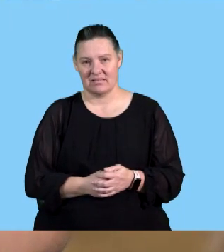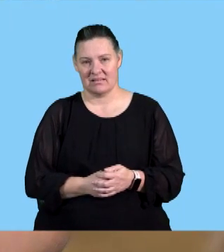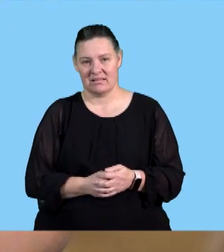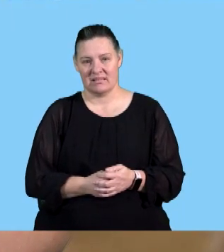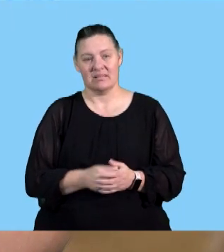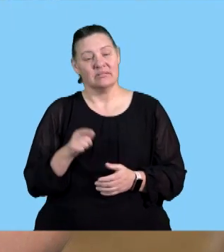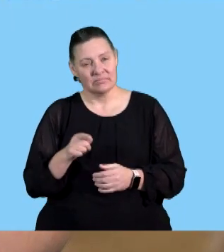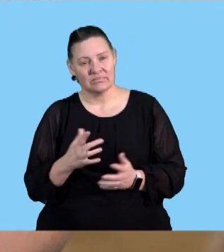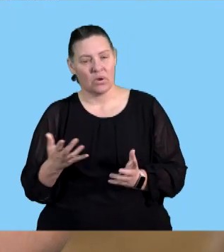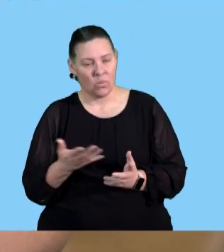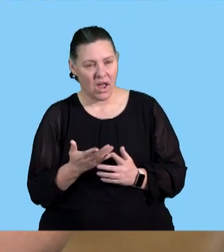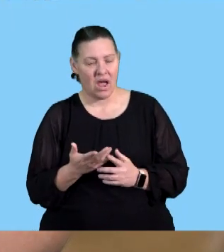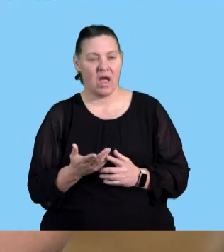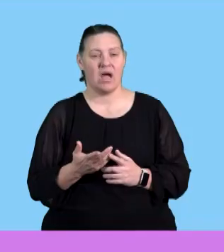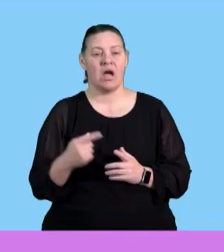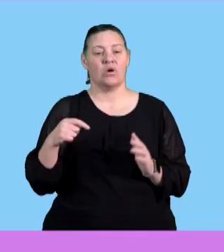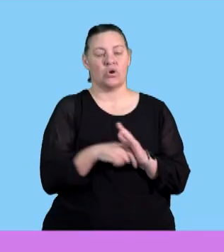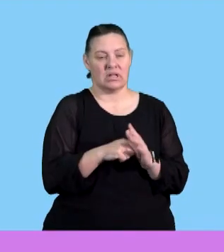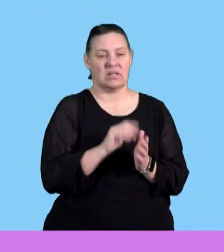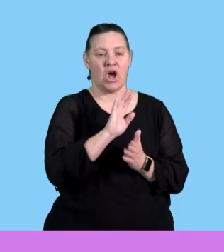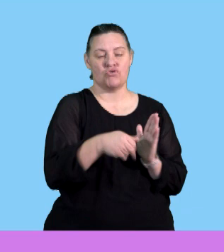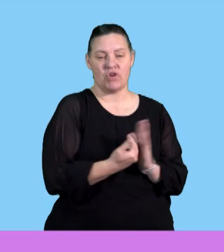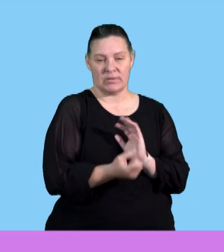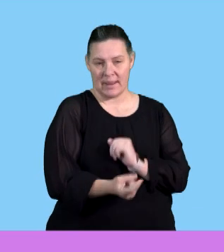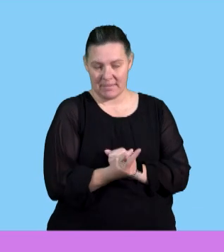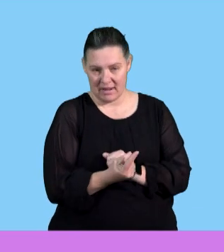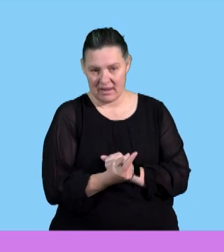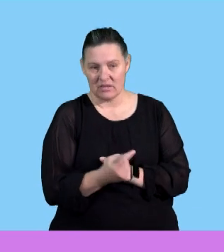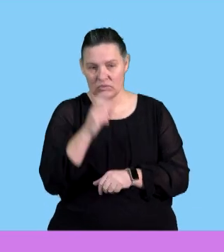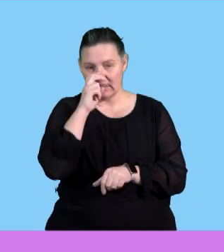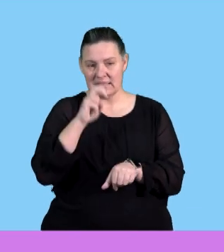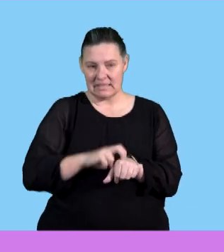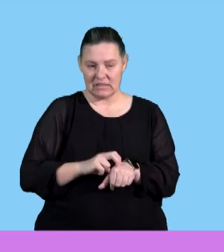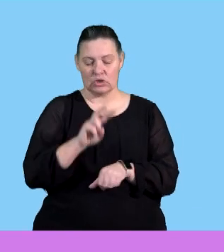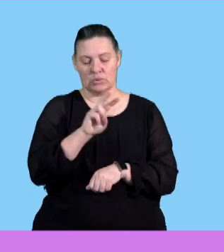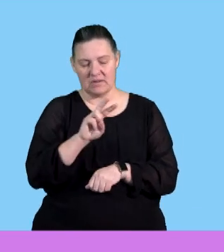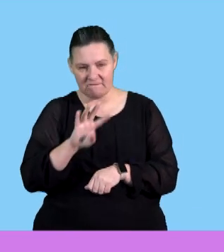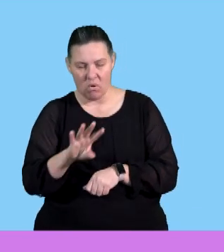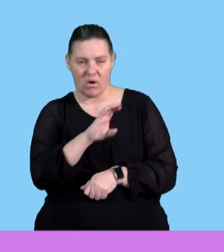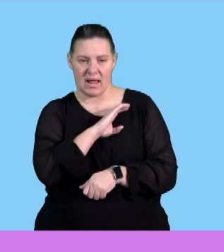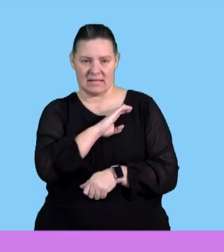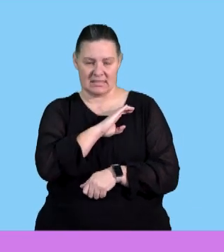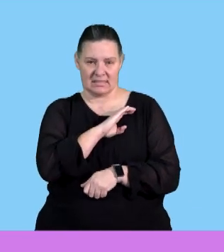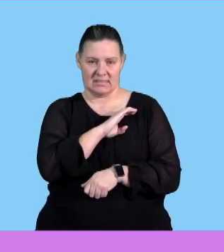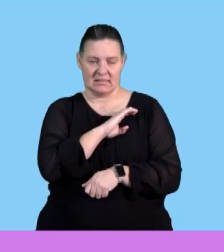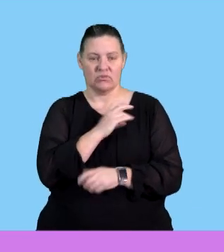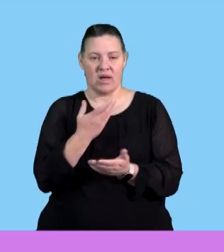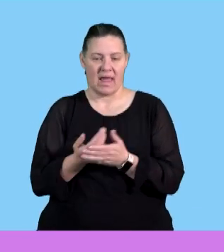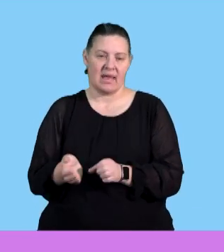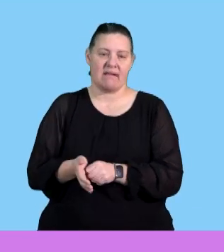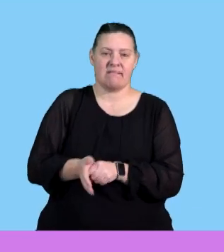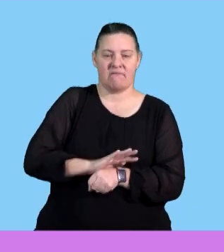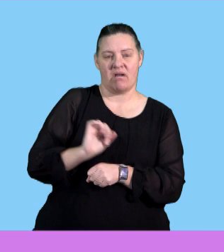do that. And this is where the context of rounding comes in. She needs 24